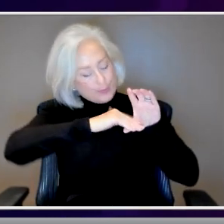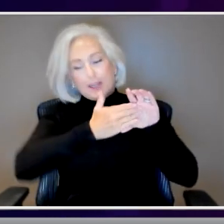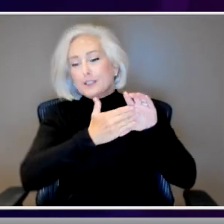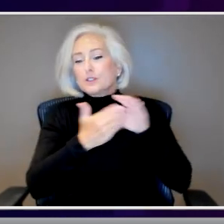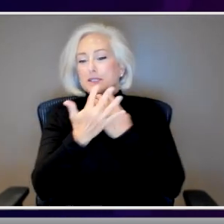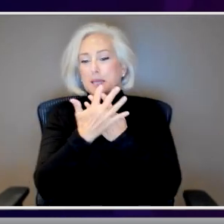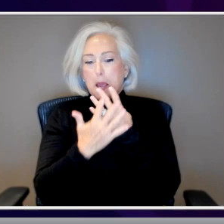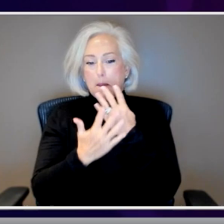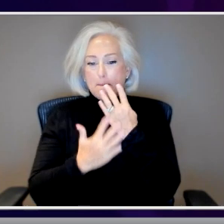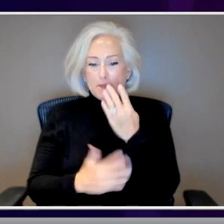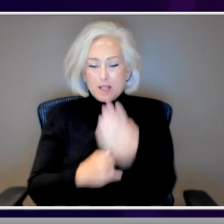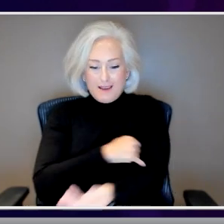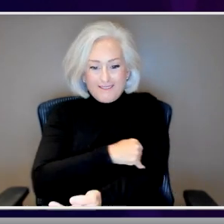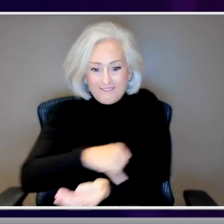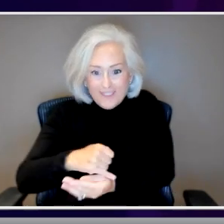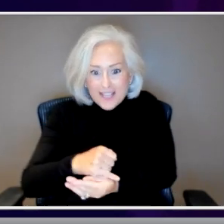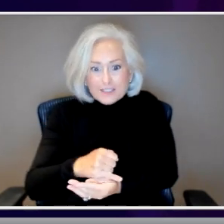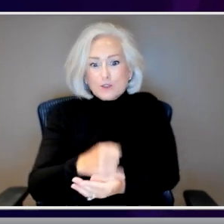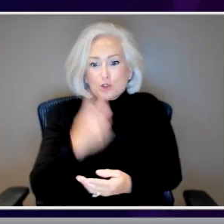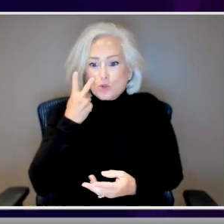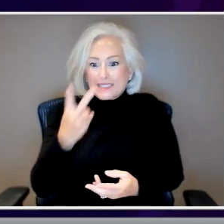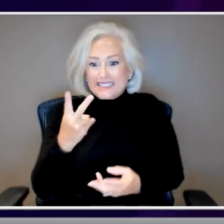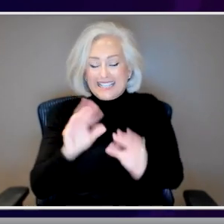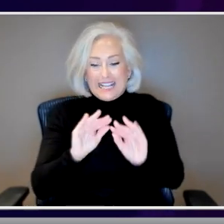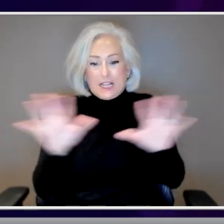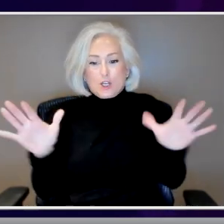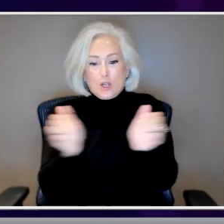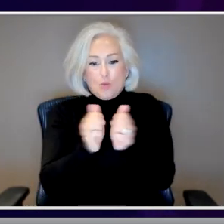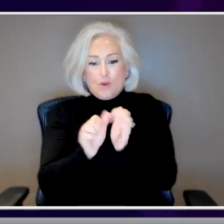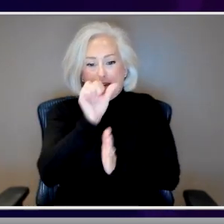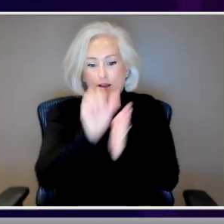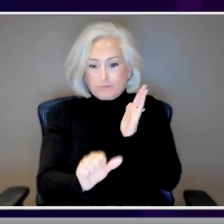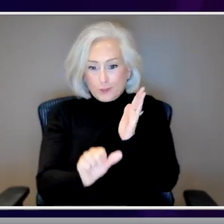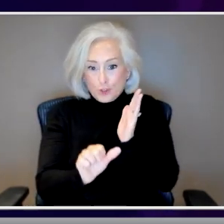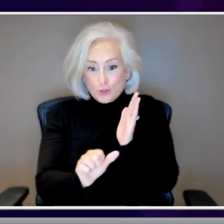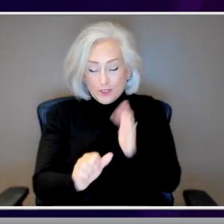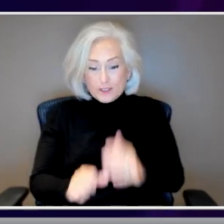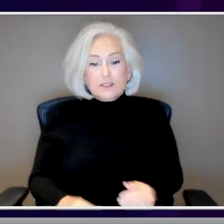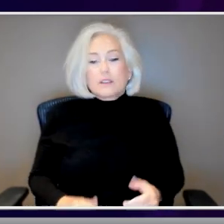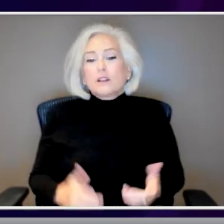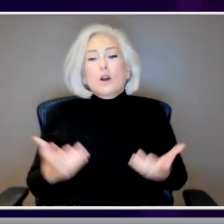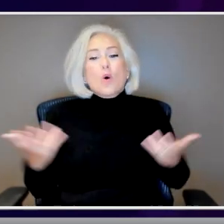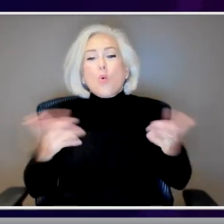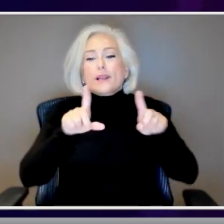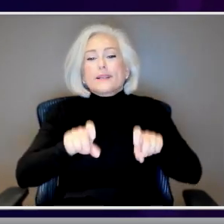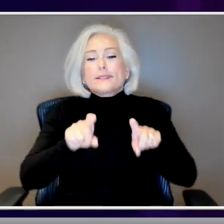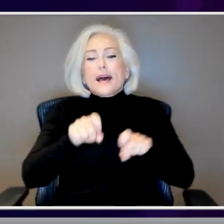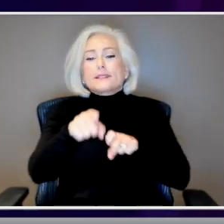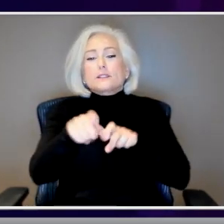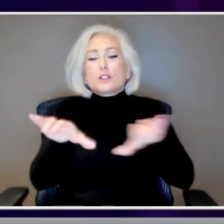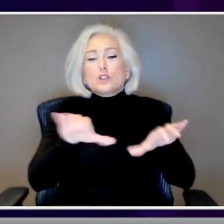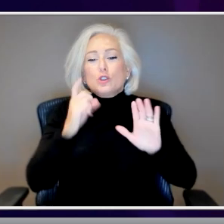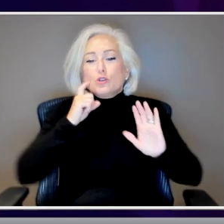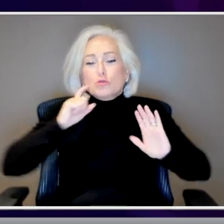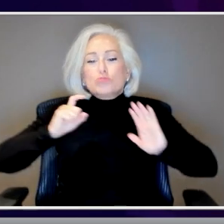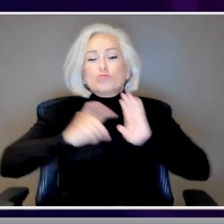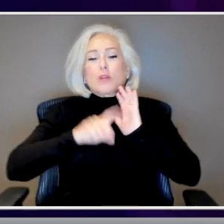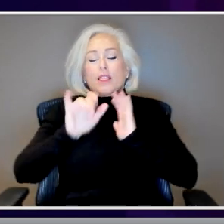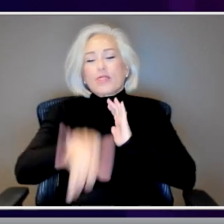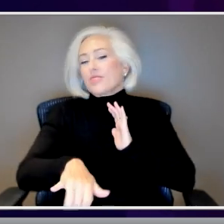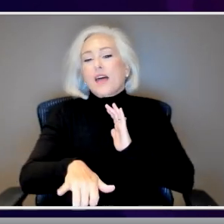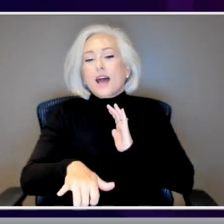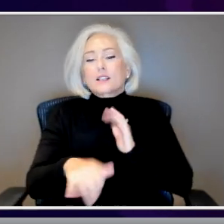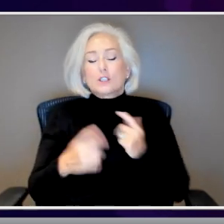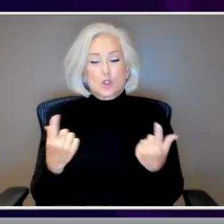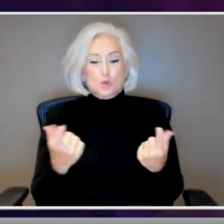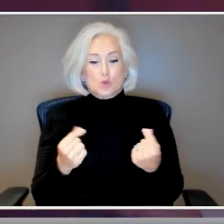exam that you gave, Vicki, that you're giving these patients that you're able to detect this? So we do a dilated fundus exam. We look Okay.